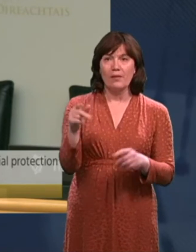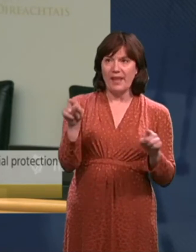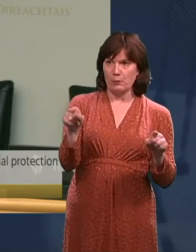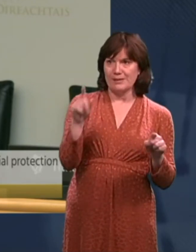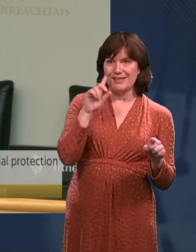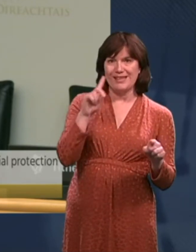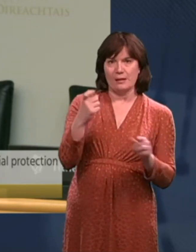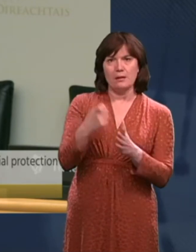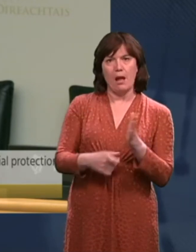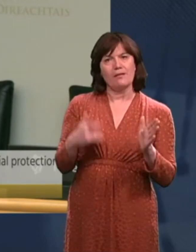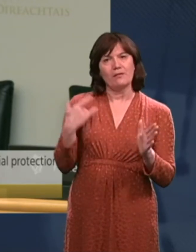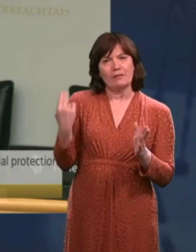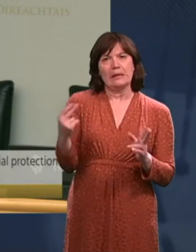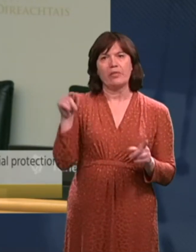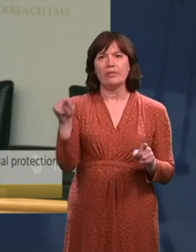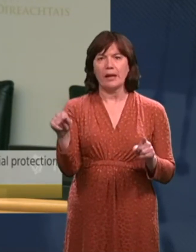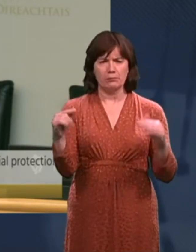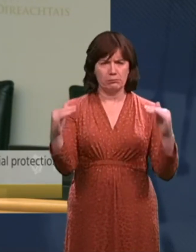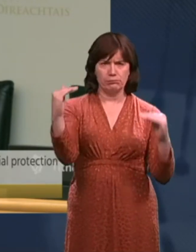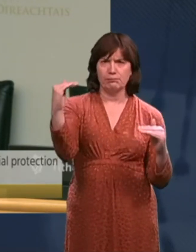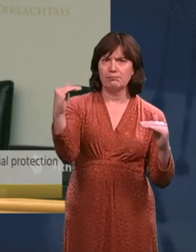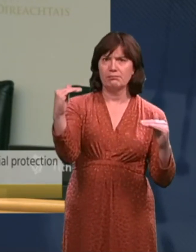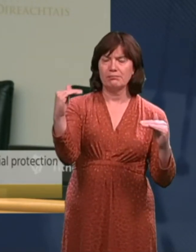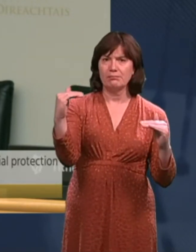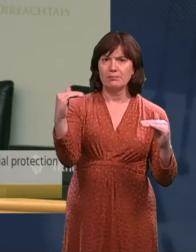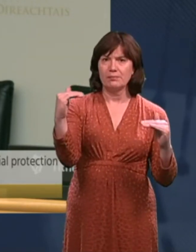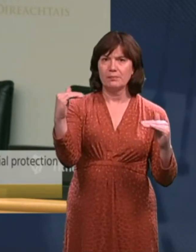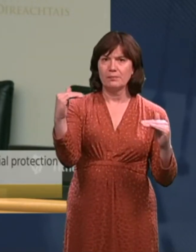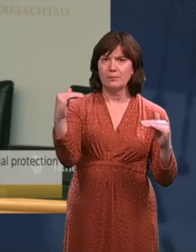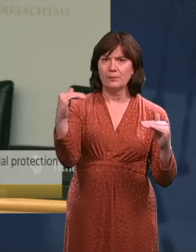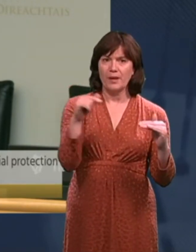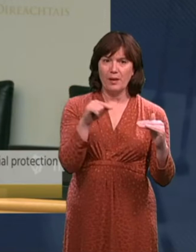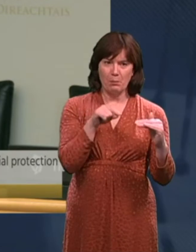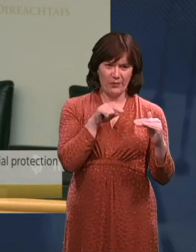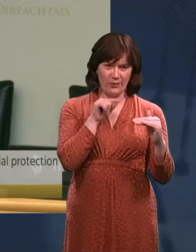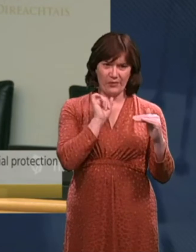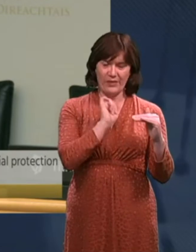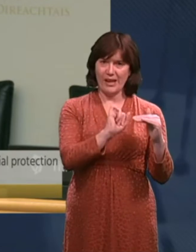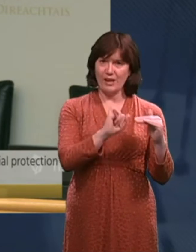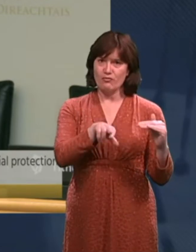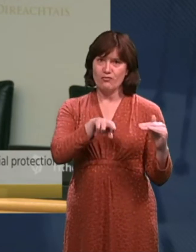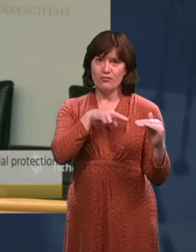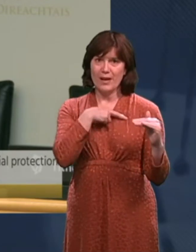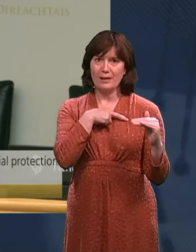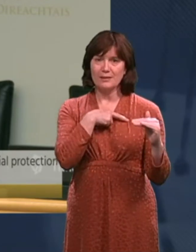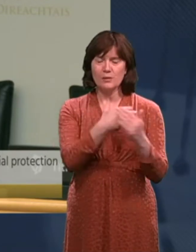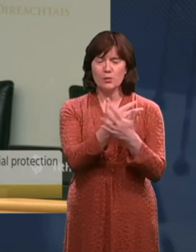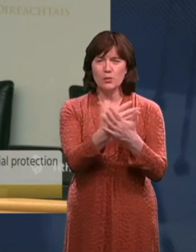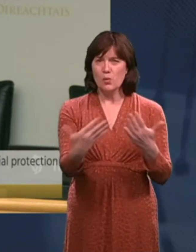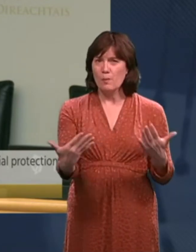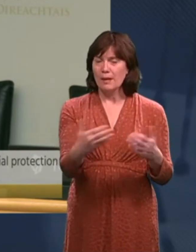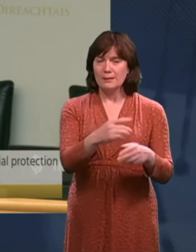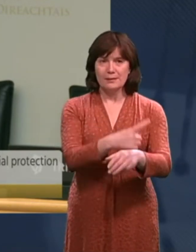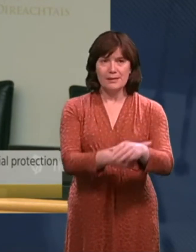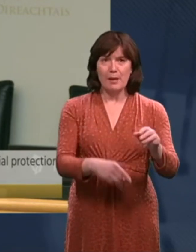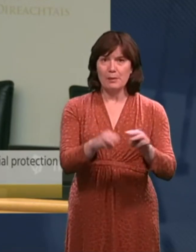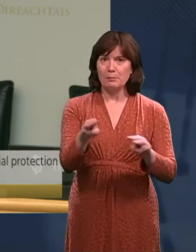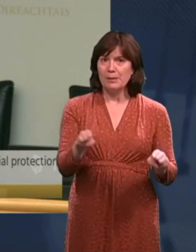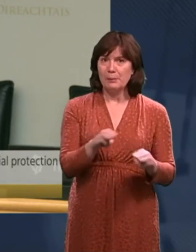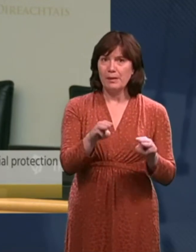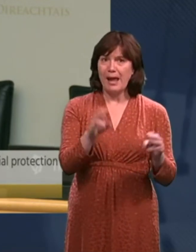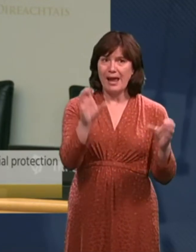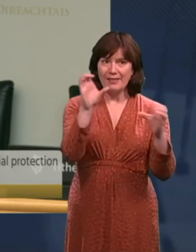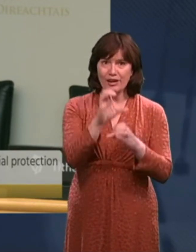And this disparity isn't just an exercise in comparing figures. That is the lived reality of so many disabled people and carers in